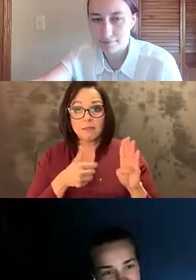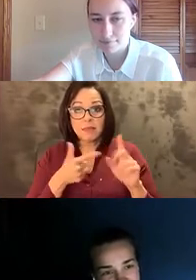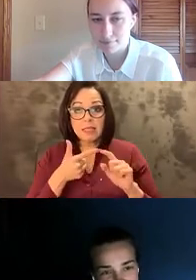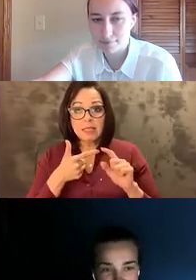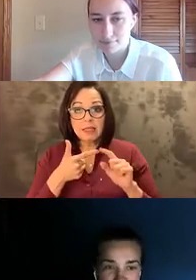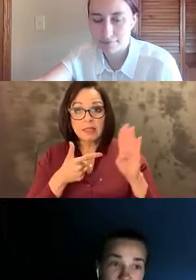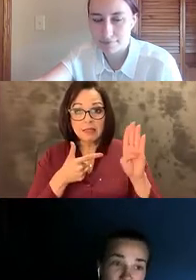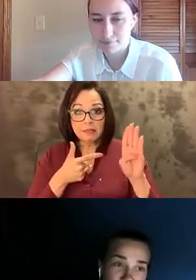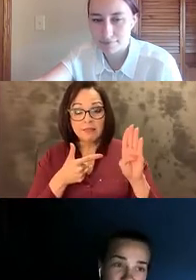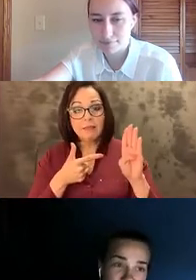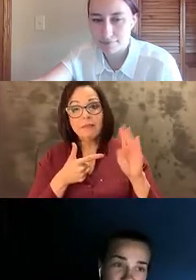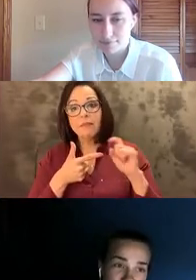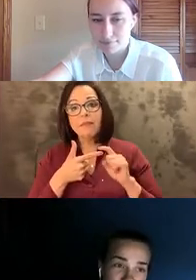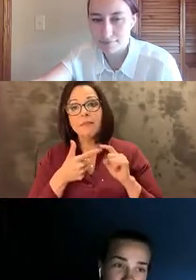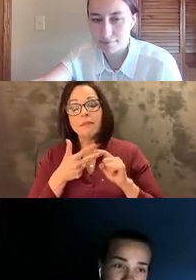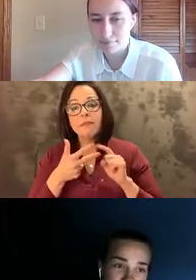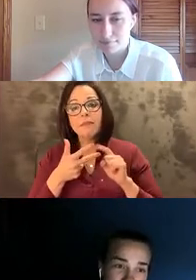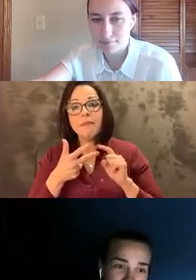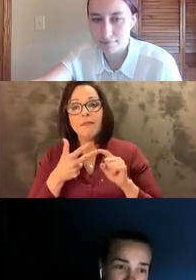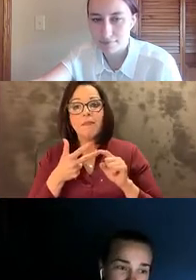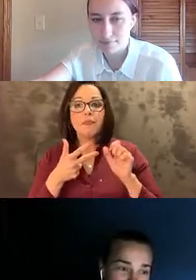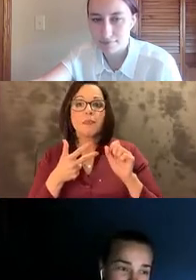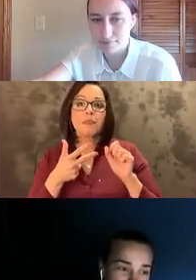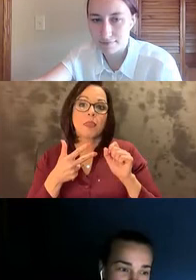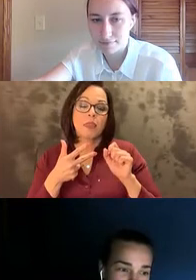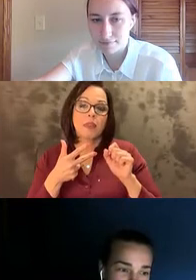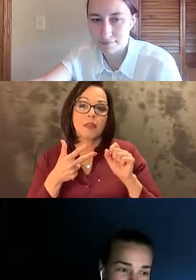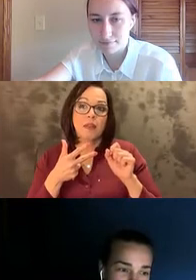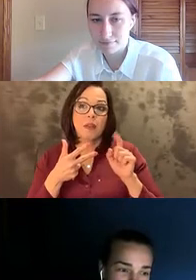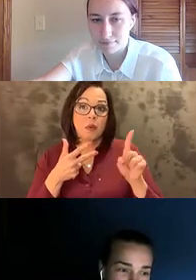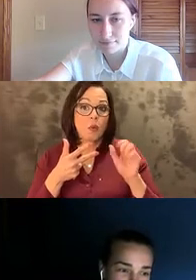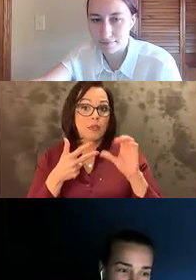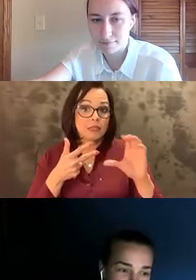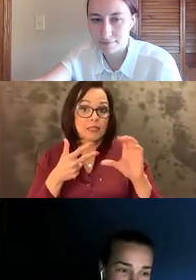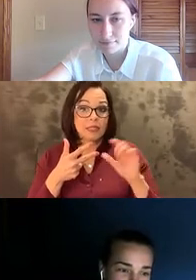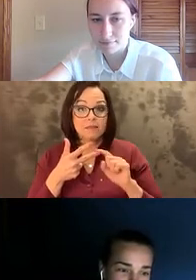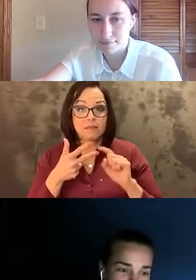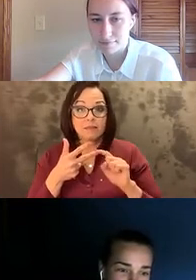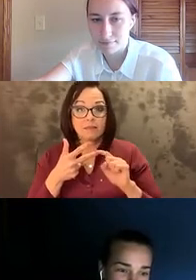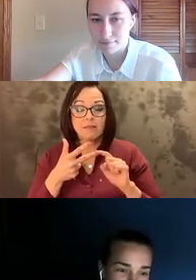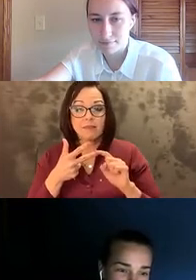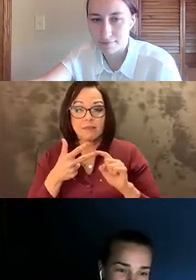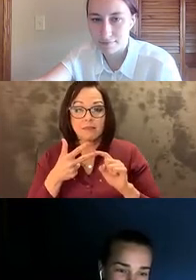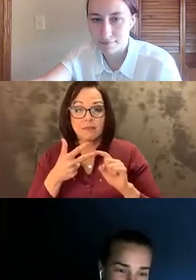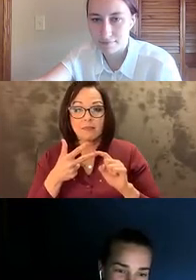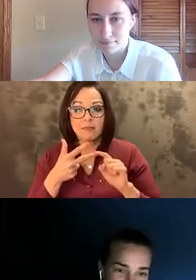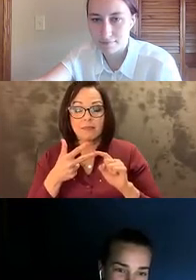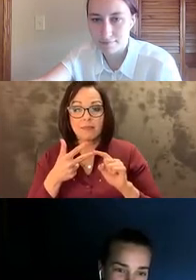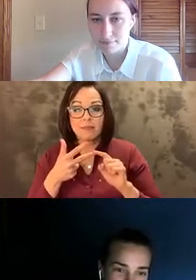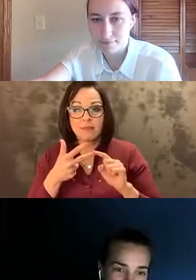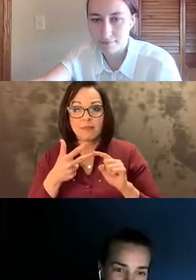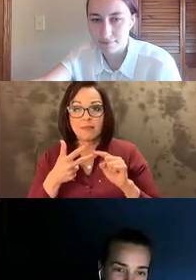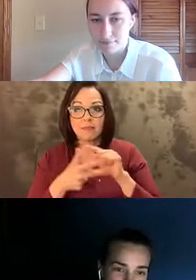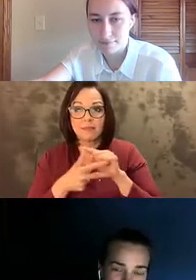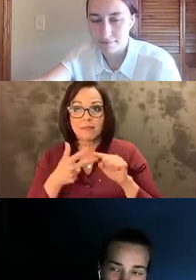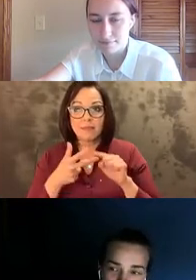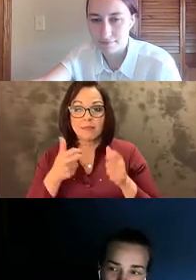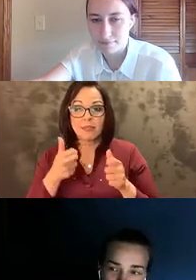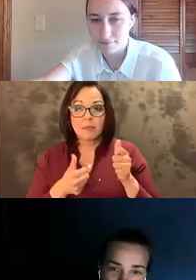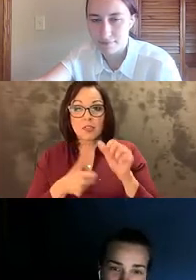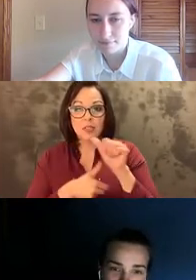in trainer, and 0.4 in support, or 0.15 trainer and 0.1 support